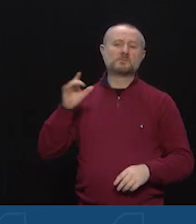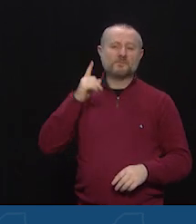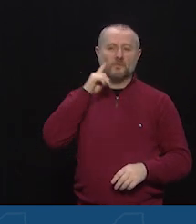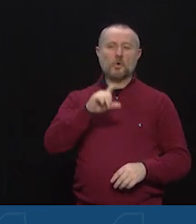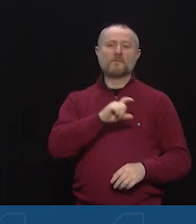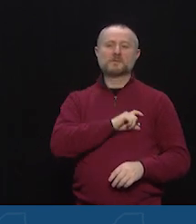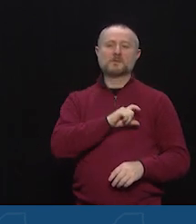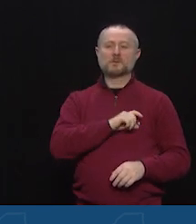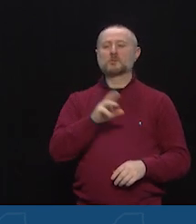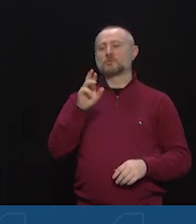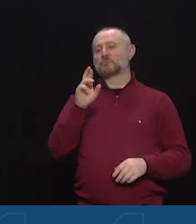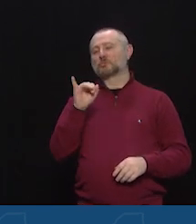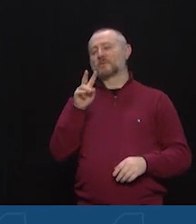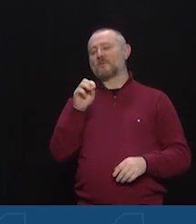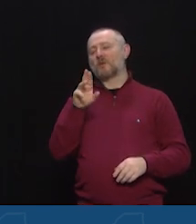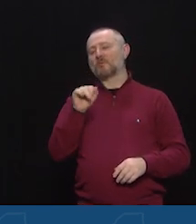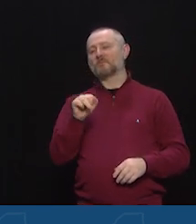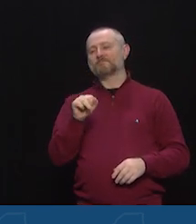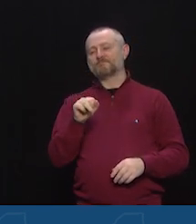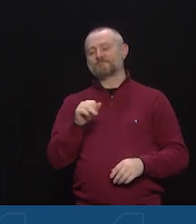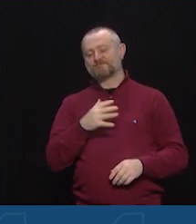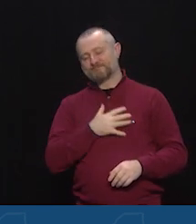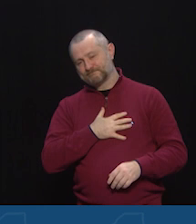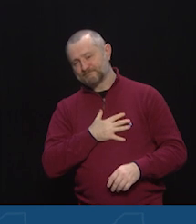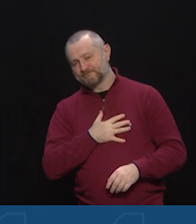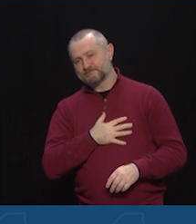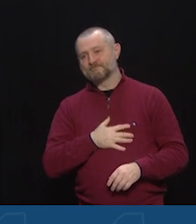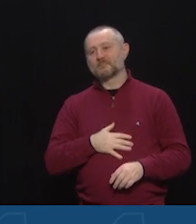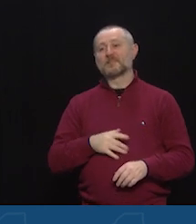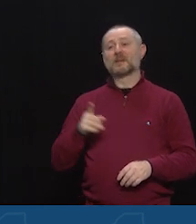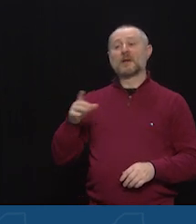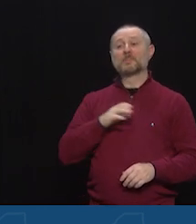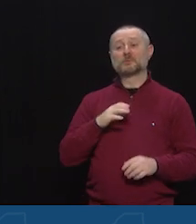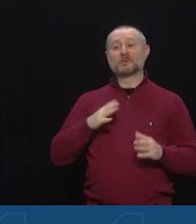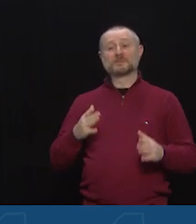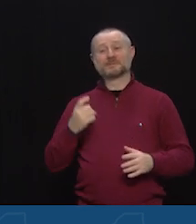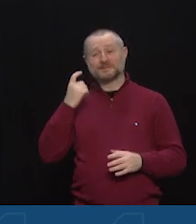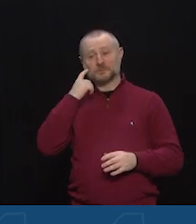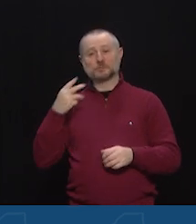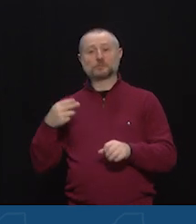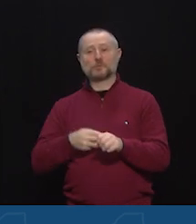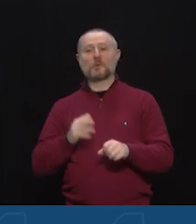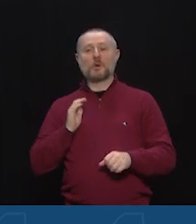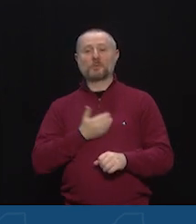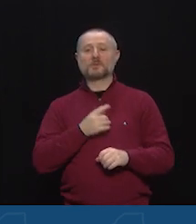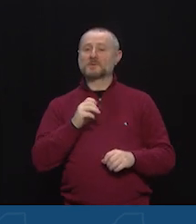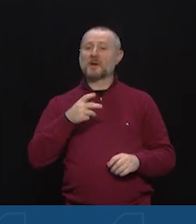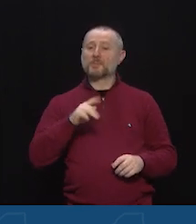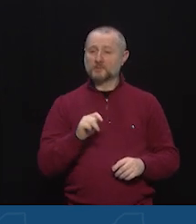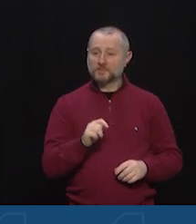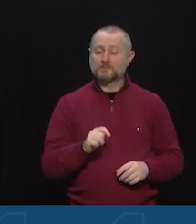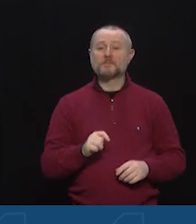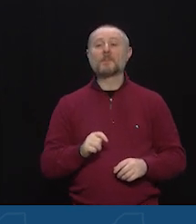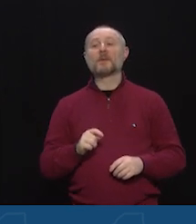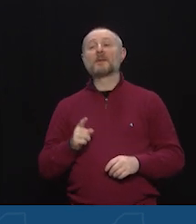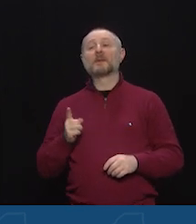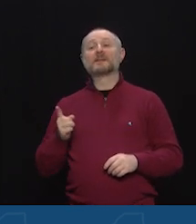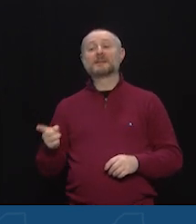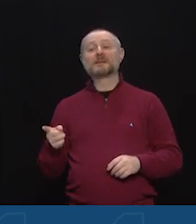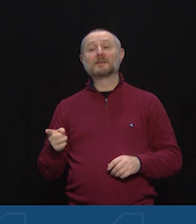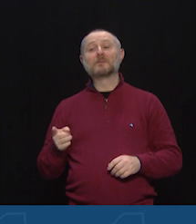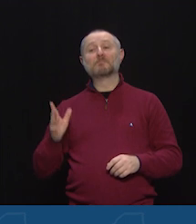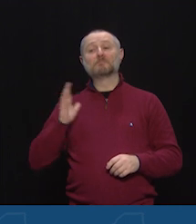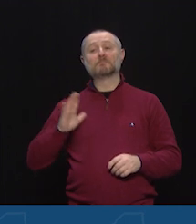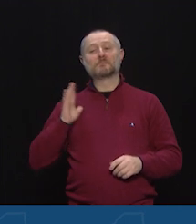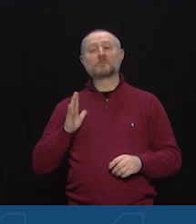Rivera. Commissioner Harrison, who just came over to lead our department, was the chief of department for